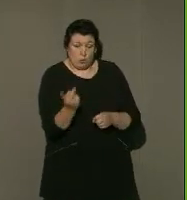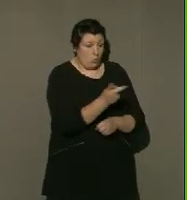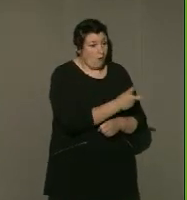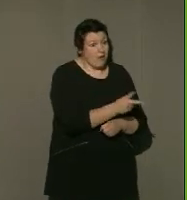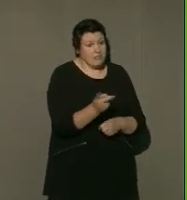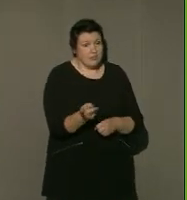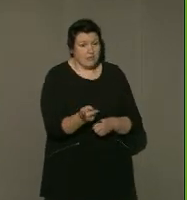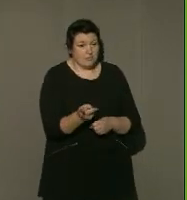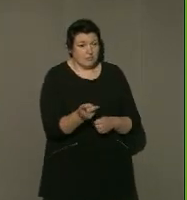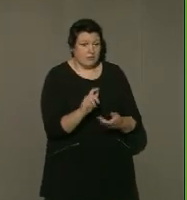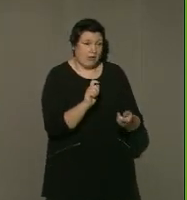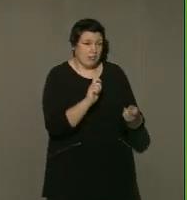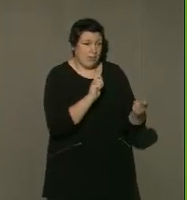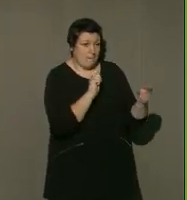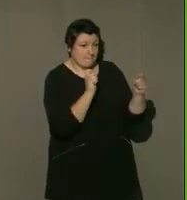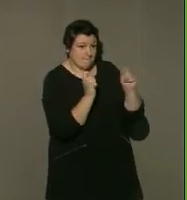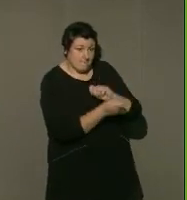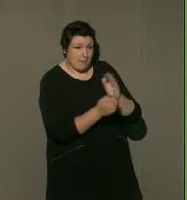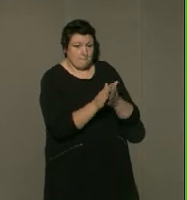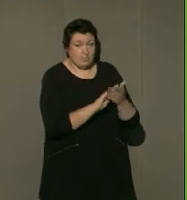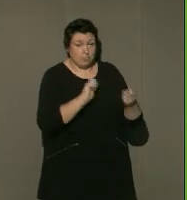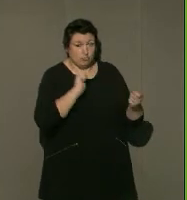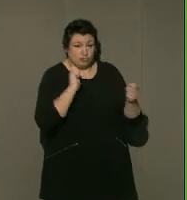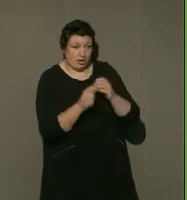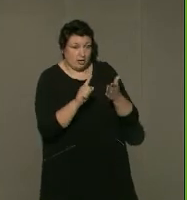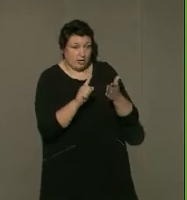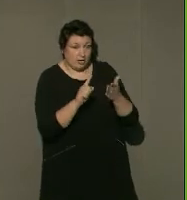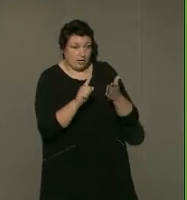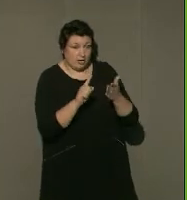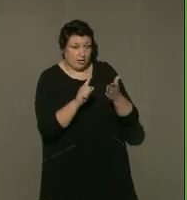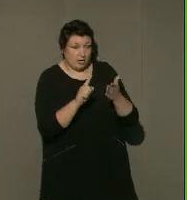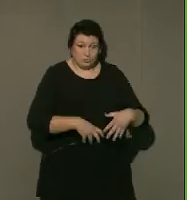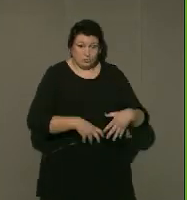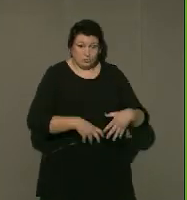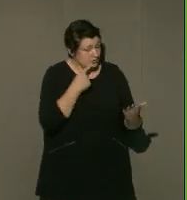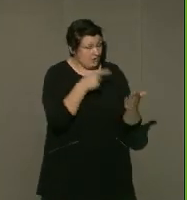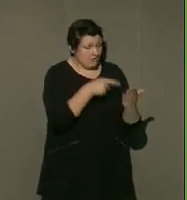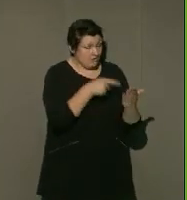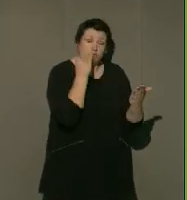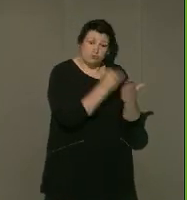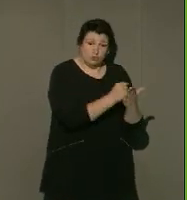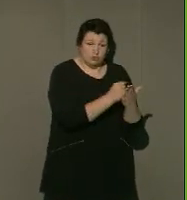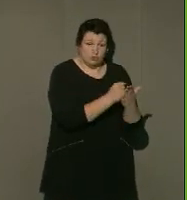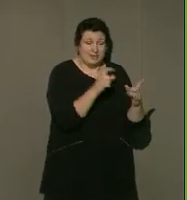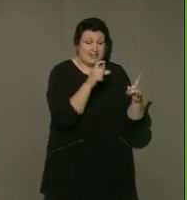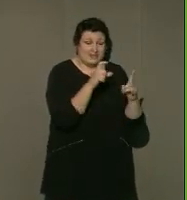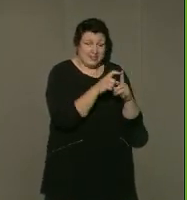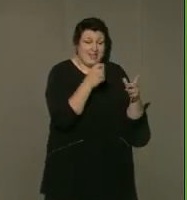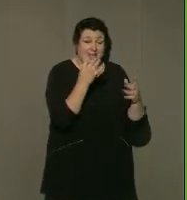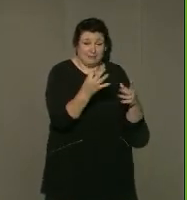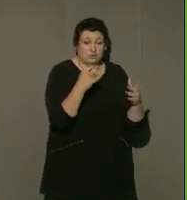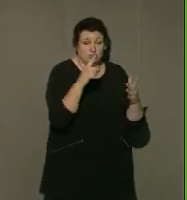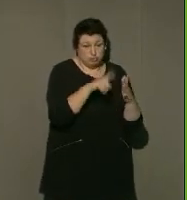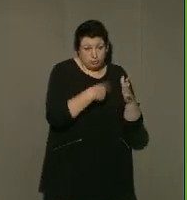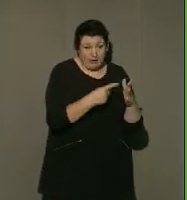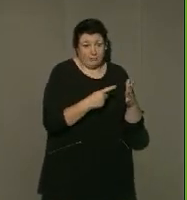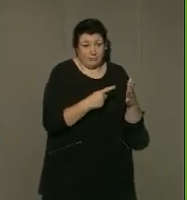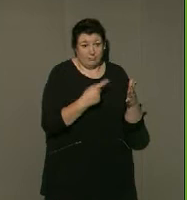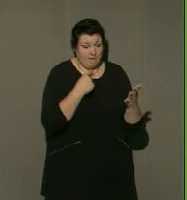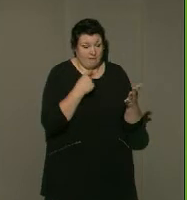fundamentally amended the result of the ballot and would be ruled out of order under section D8J of our standing